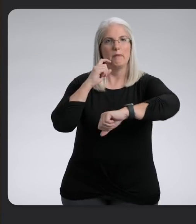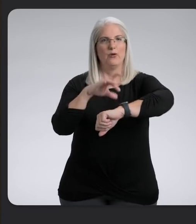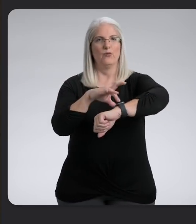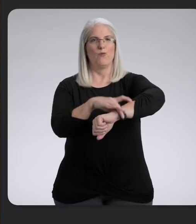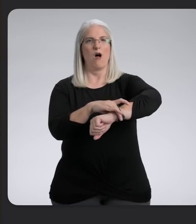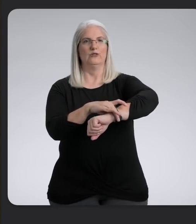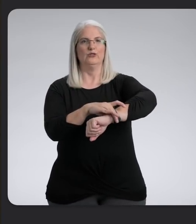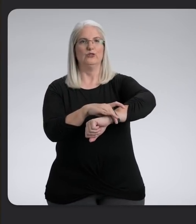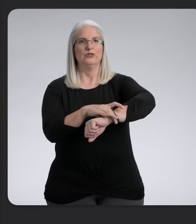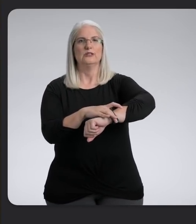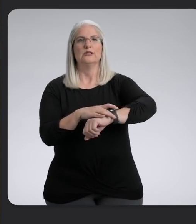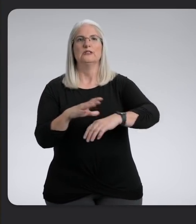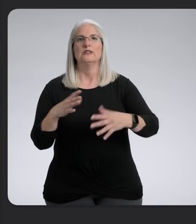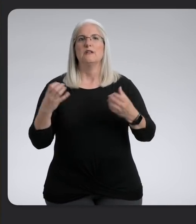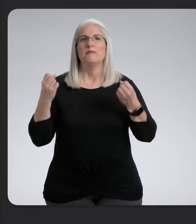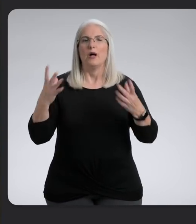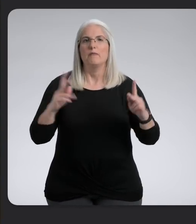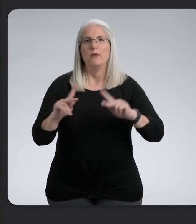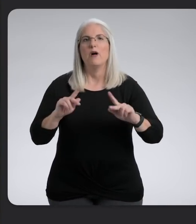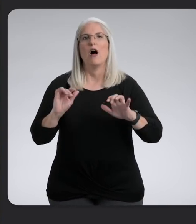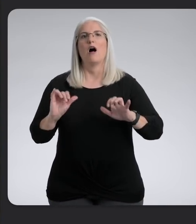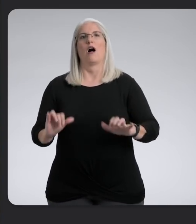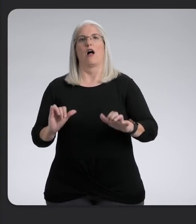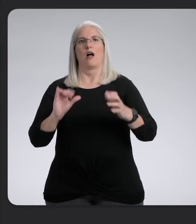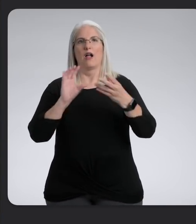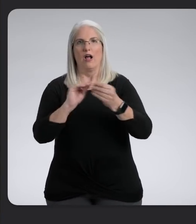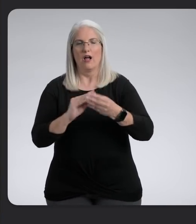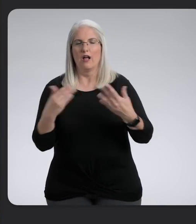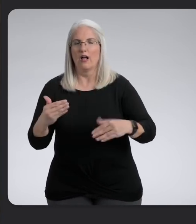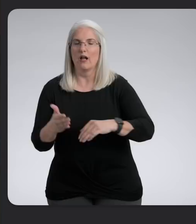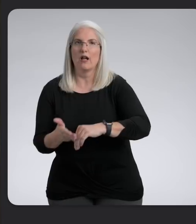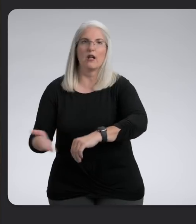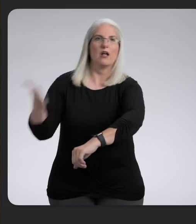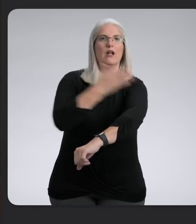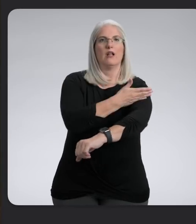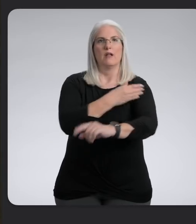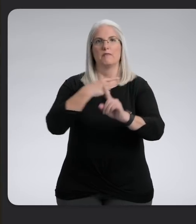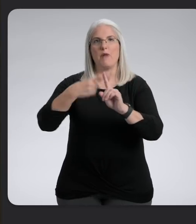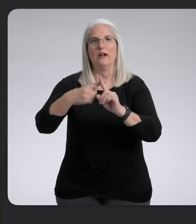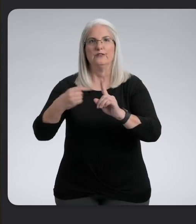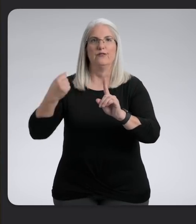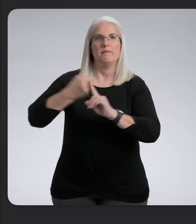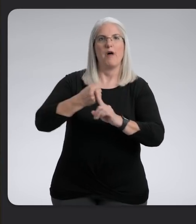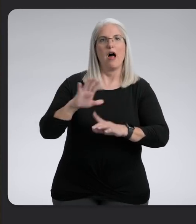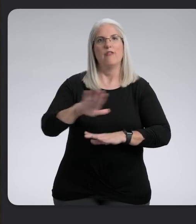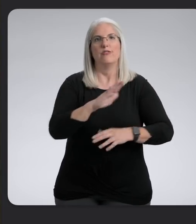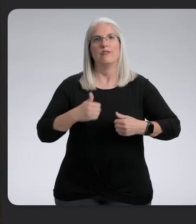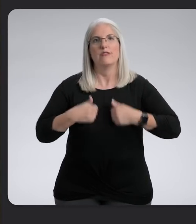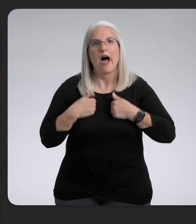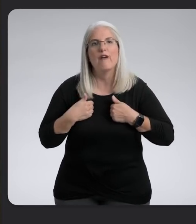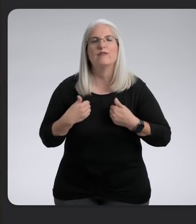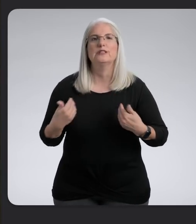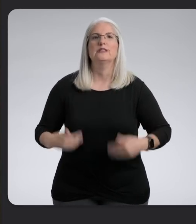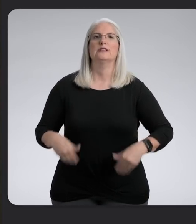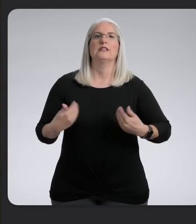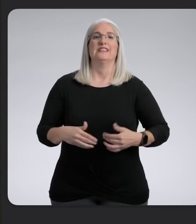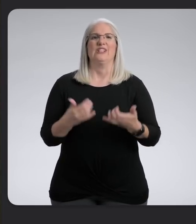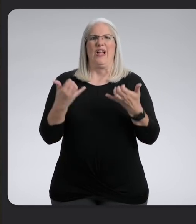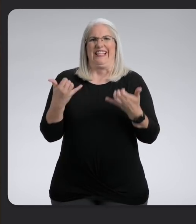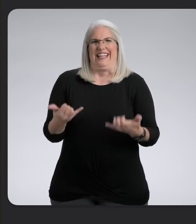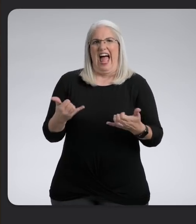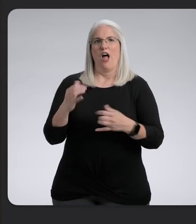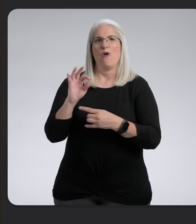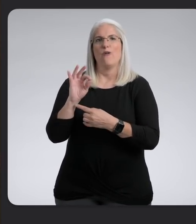heard from so many of our users how it's making a positive difference in their lives. And now, Fitness Plus is introducing a new series of